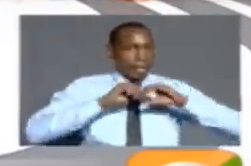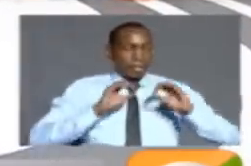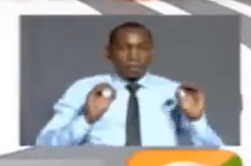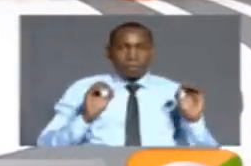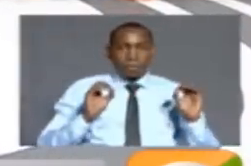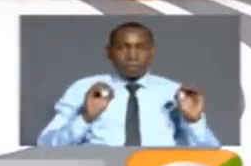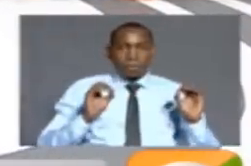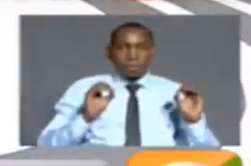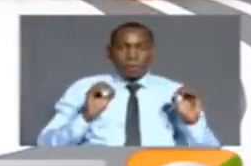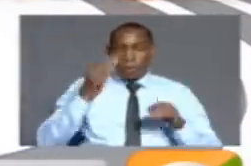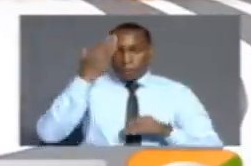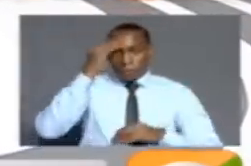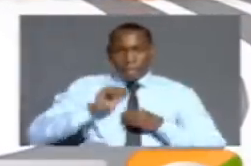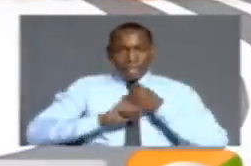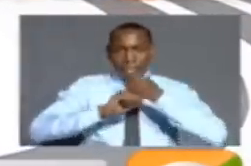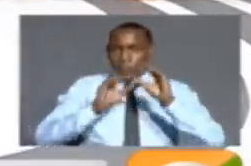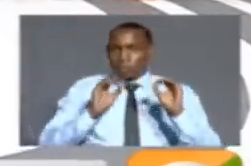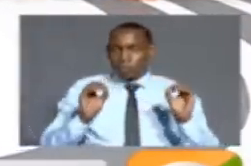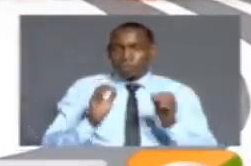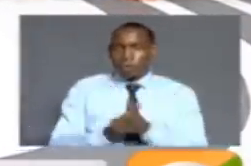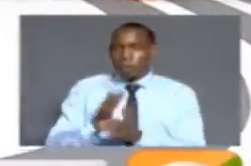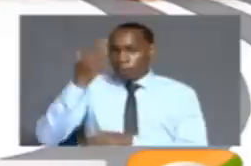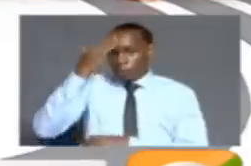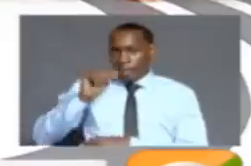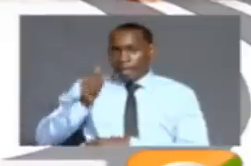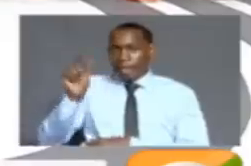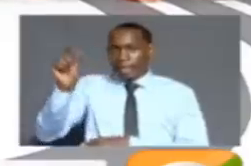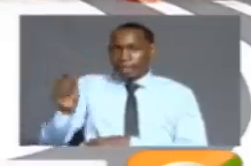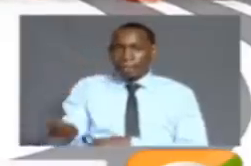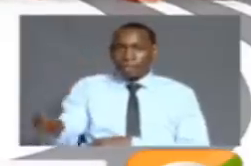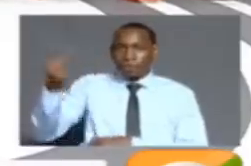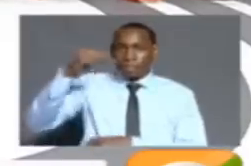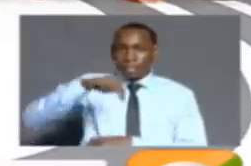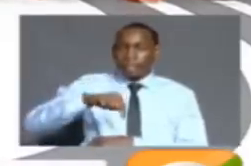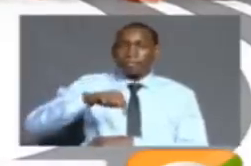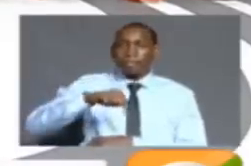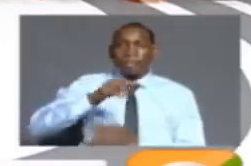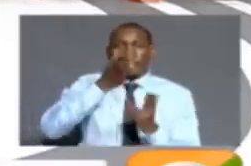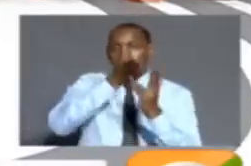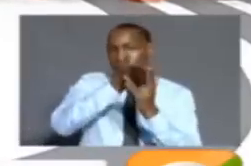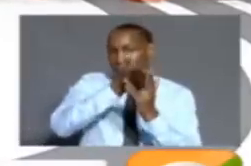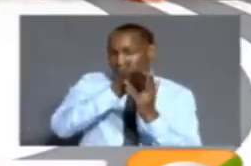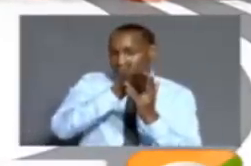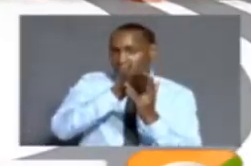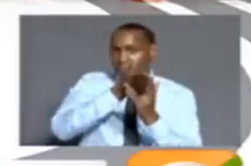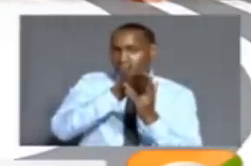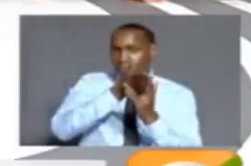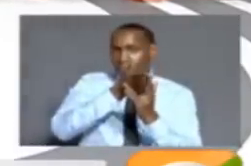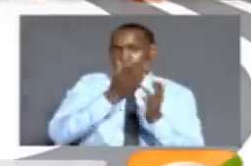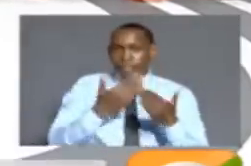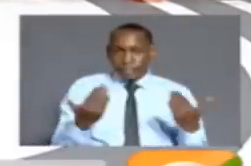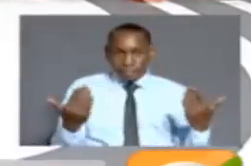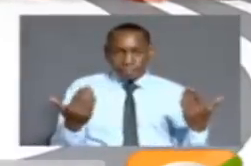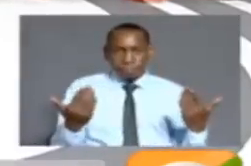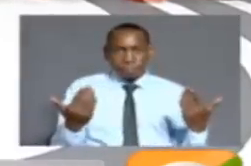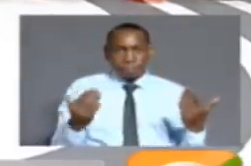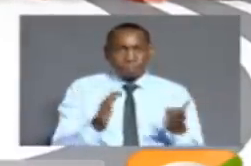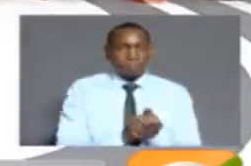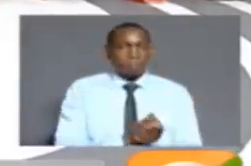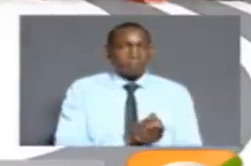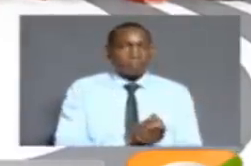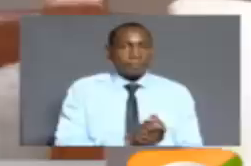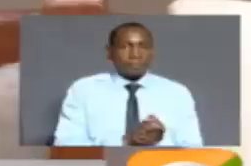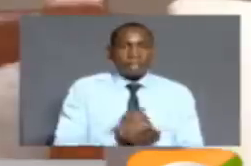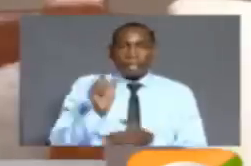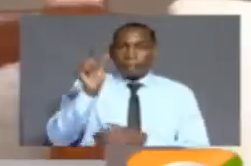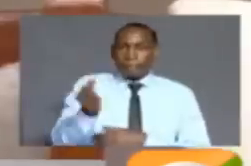Why doesn't he support it, Jeff? Because someone has come in the room and kind of, rattled things. It's not just rattled.